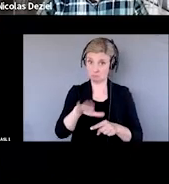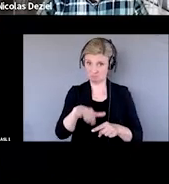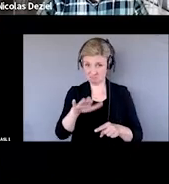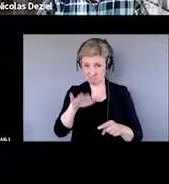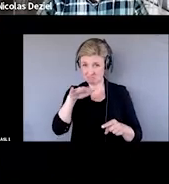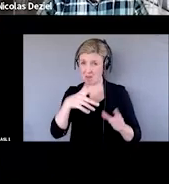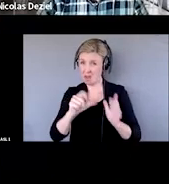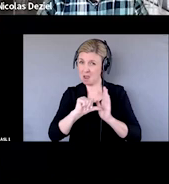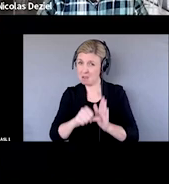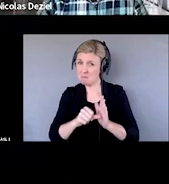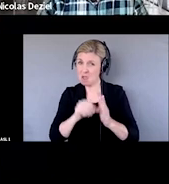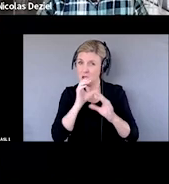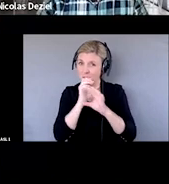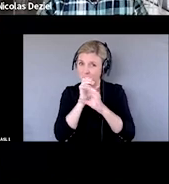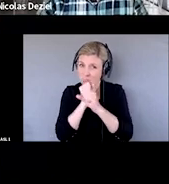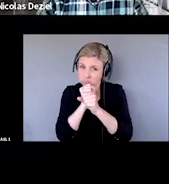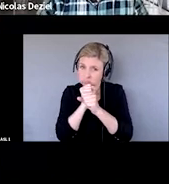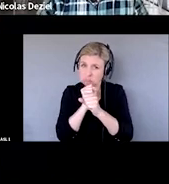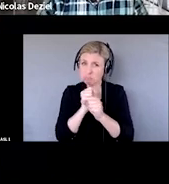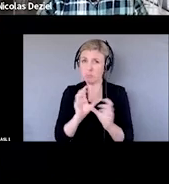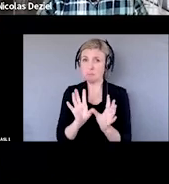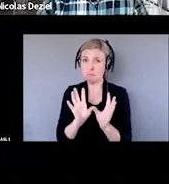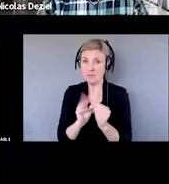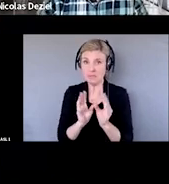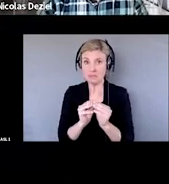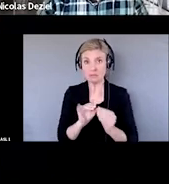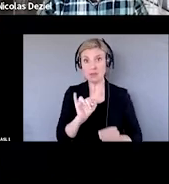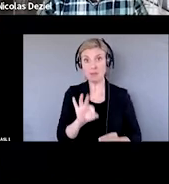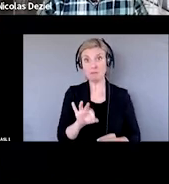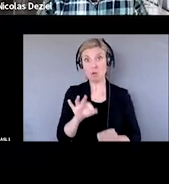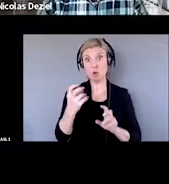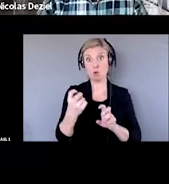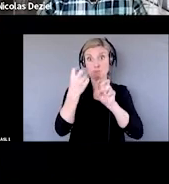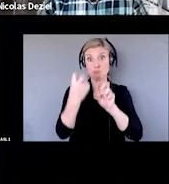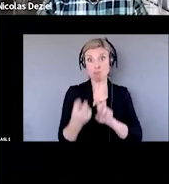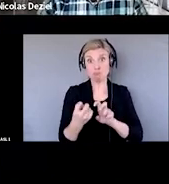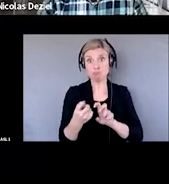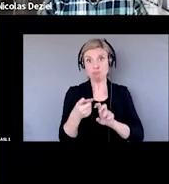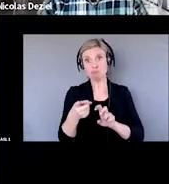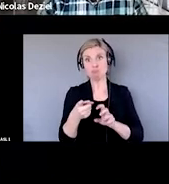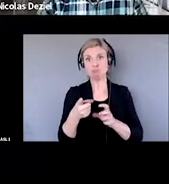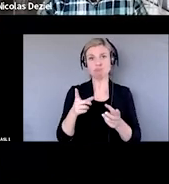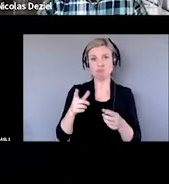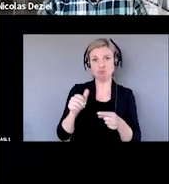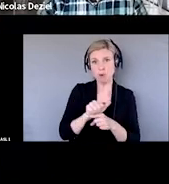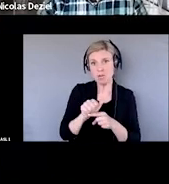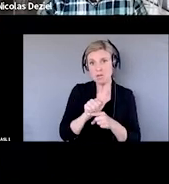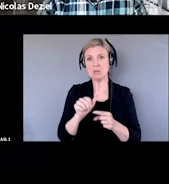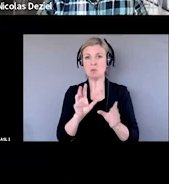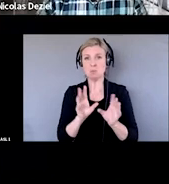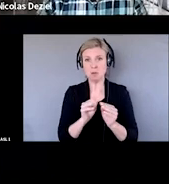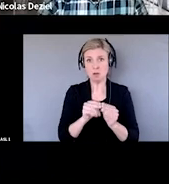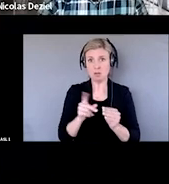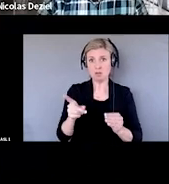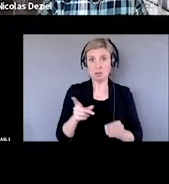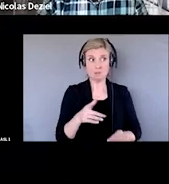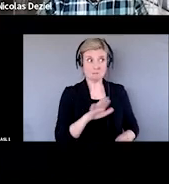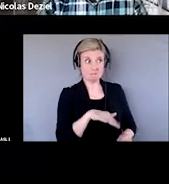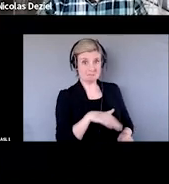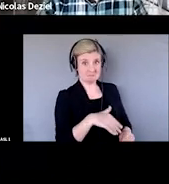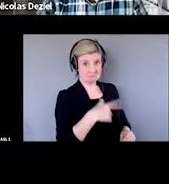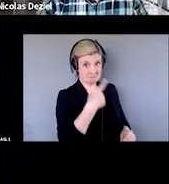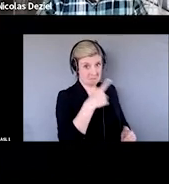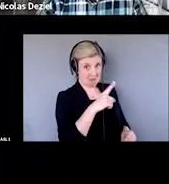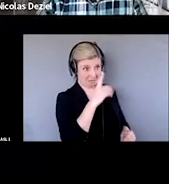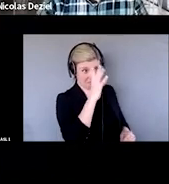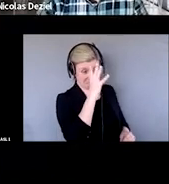must say. If you meet with me and you want to disclose your innovation, feel reassured. It's still up to your discretion